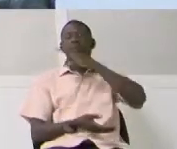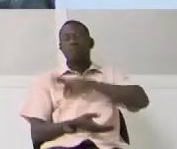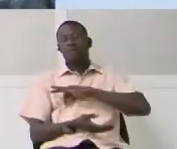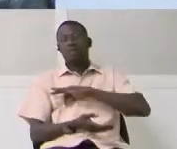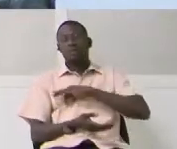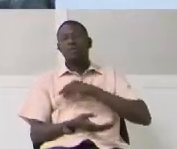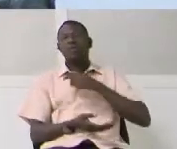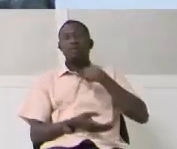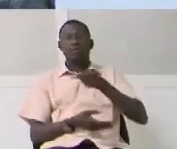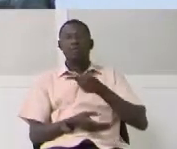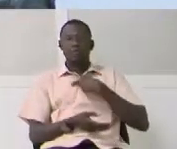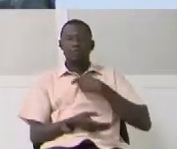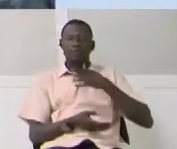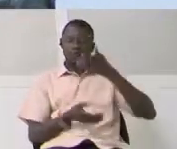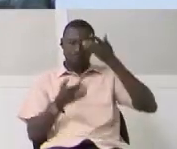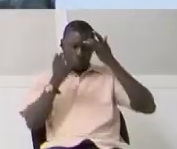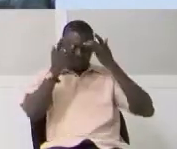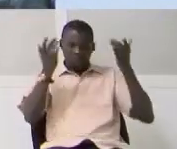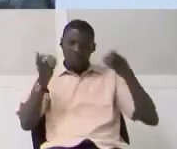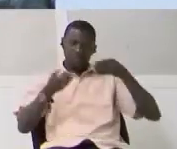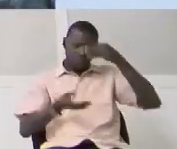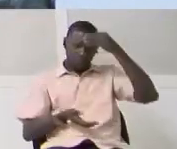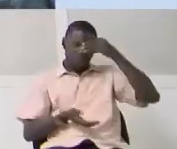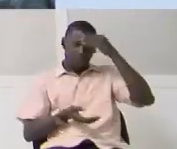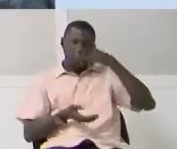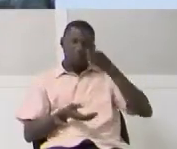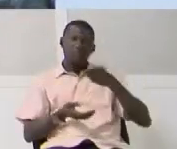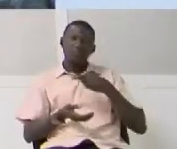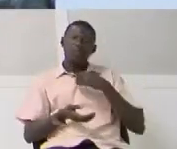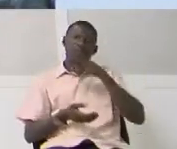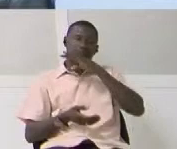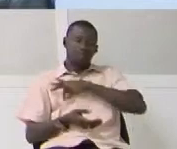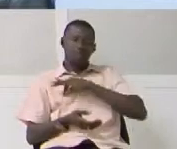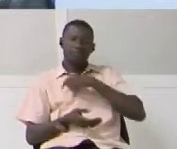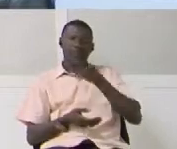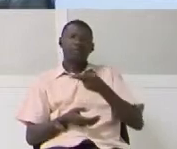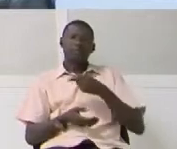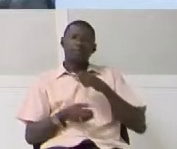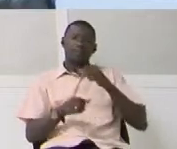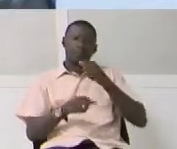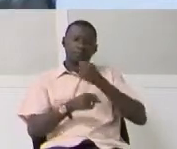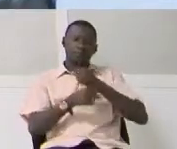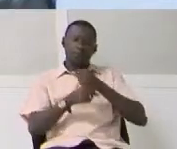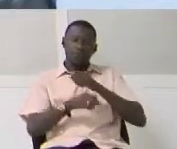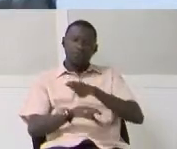the entire youth of the Gambia, for them to benefit from it. Because Hale, because the youth,